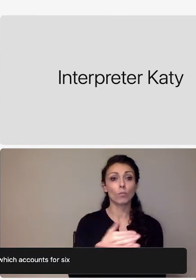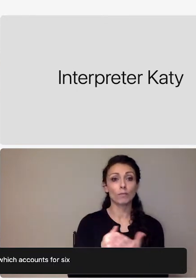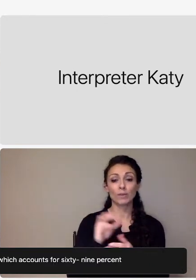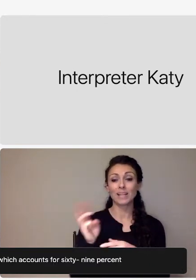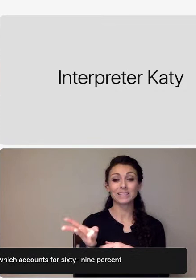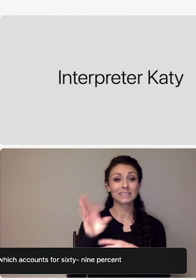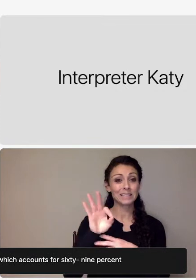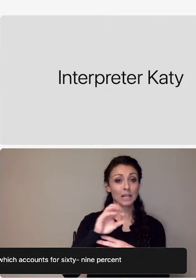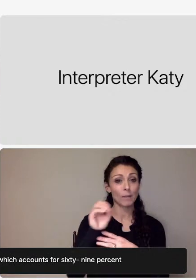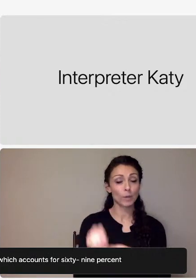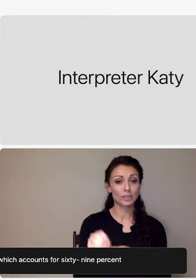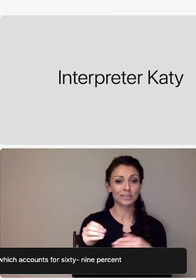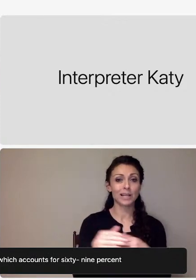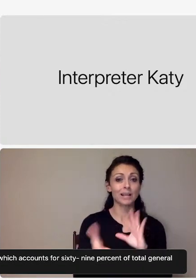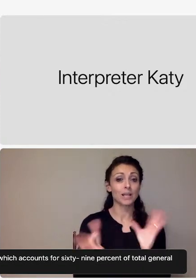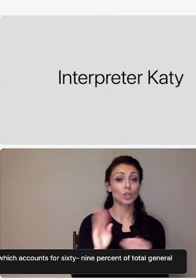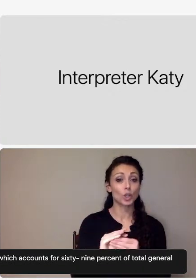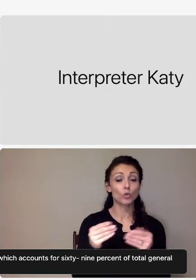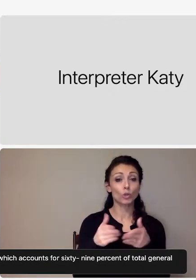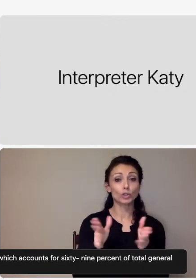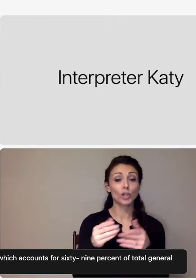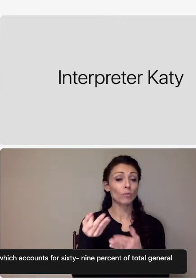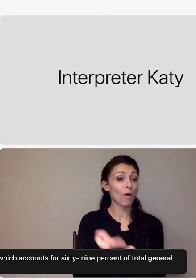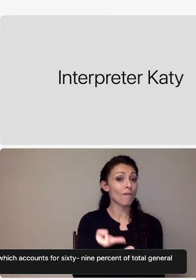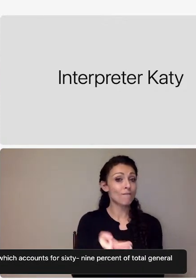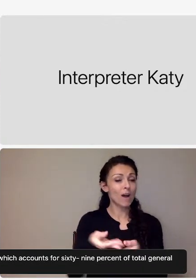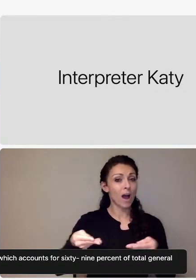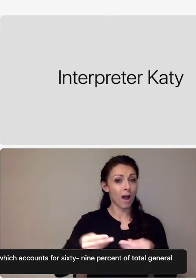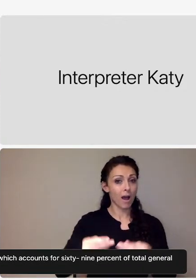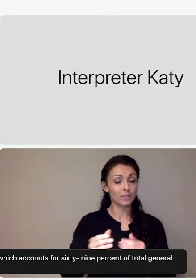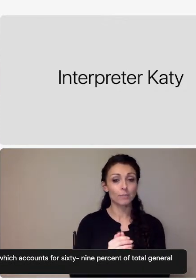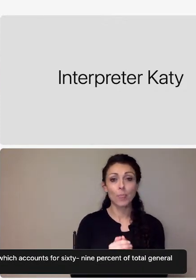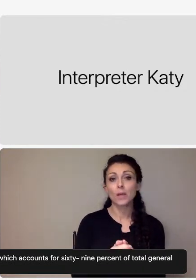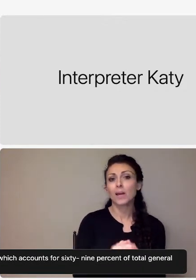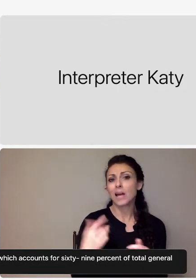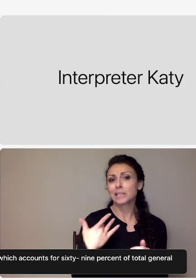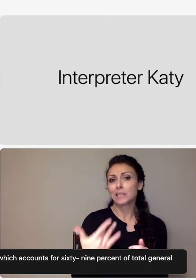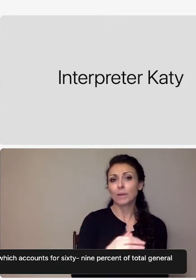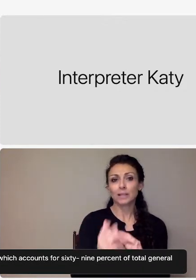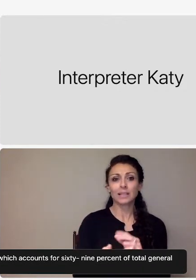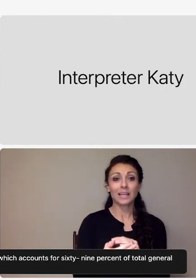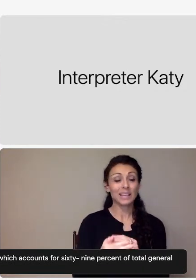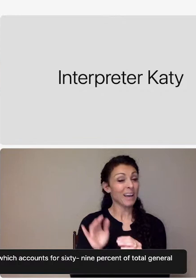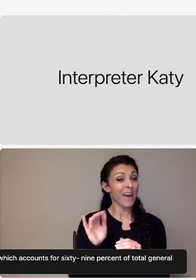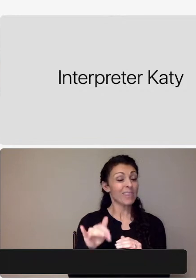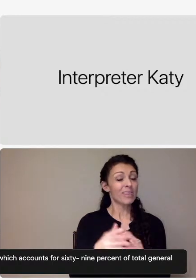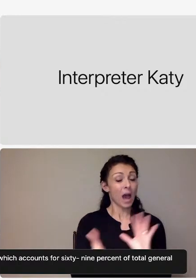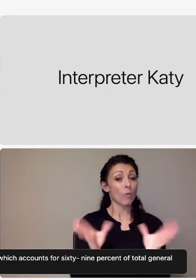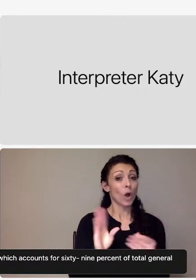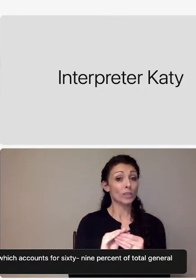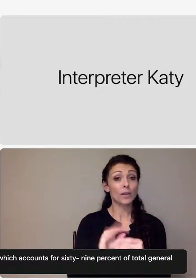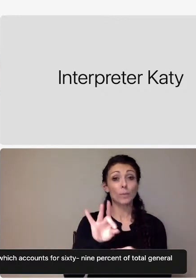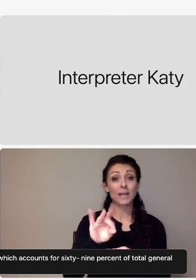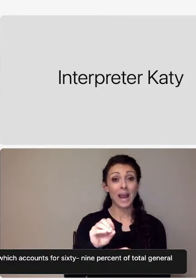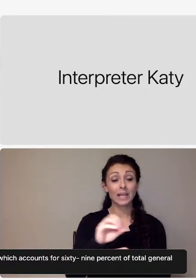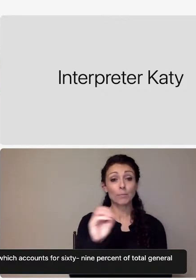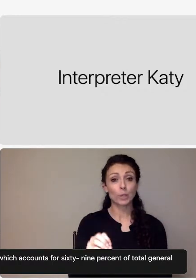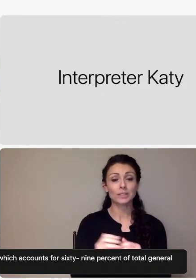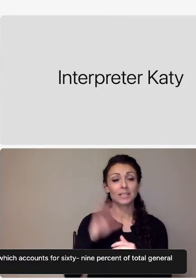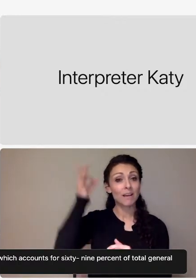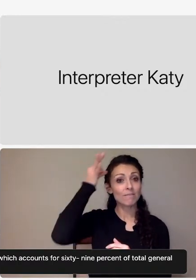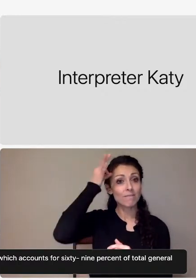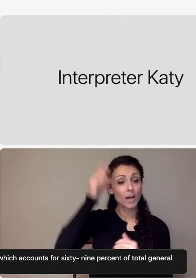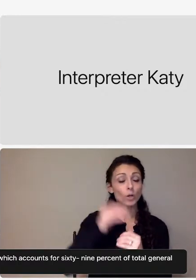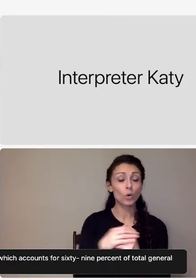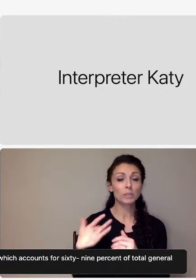of total general fund usually lcff revenue accounts for 80 percent while federal revenue accounts